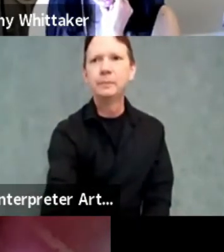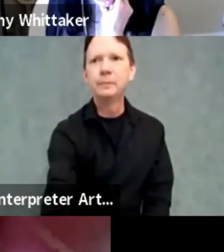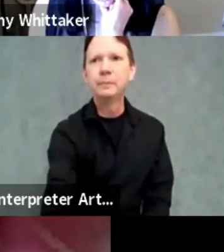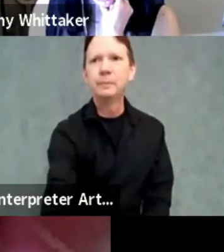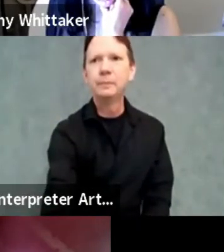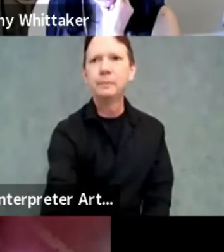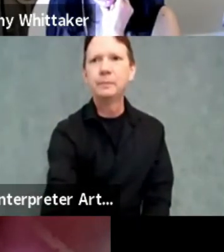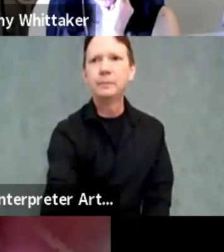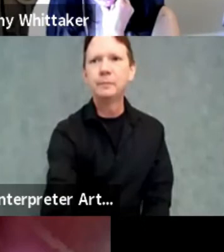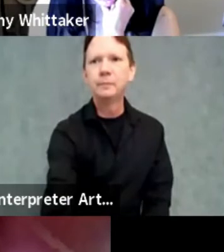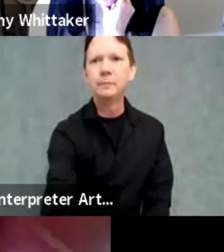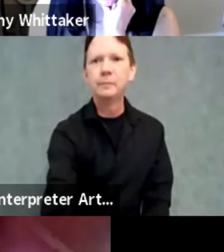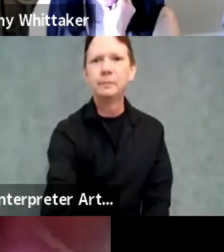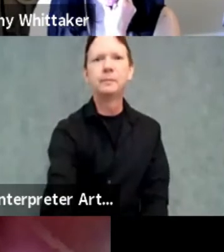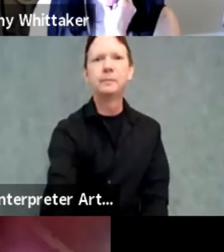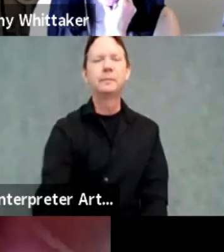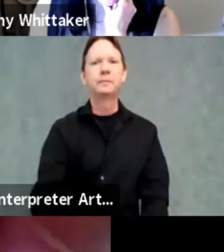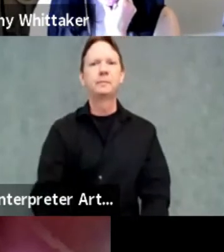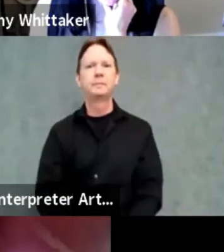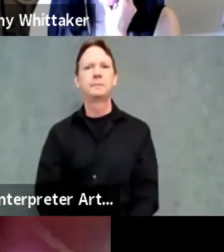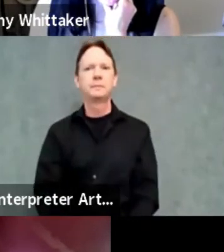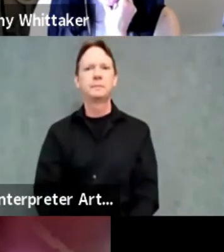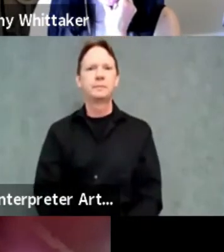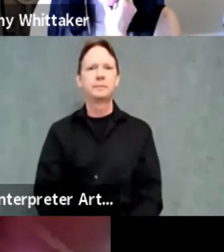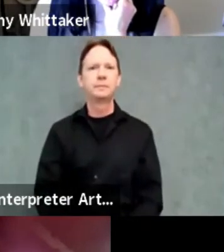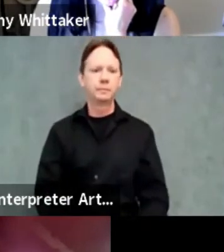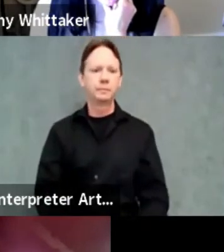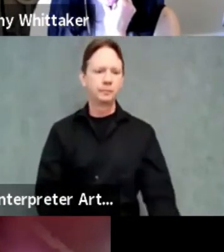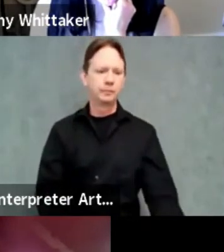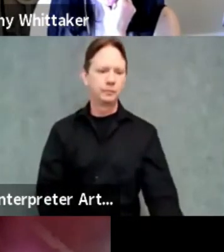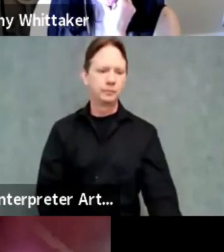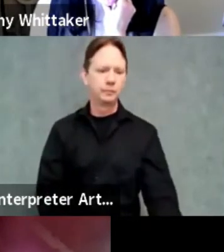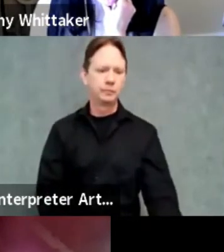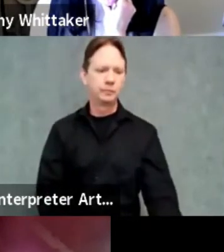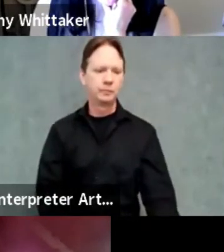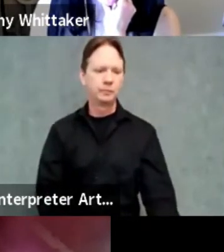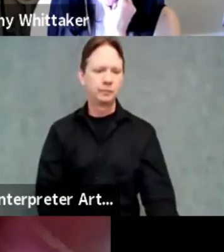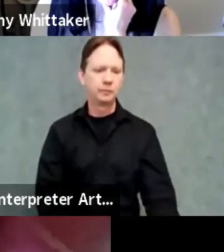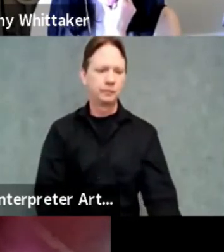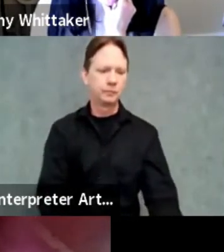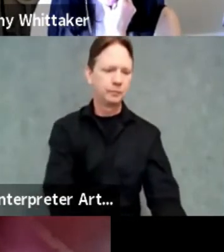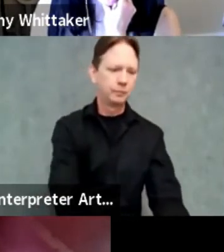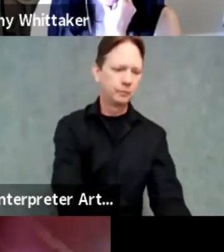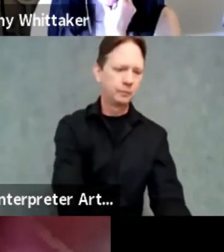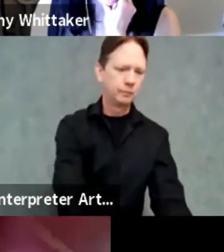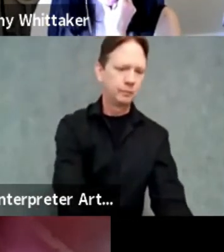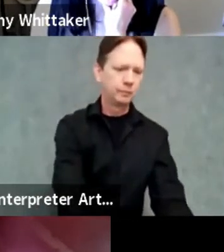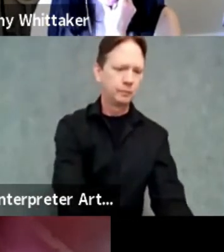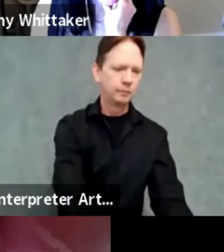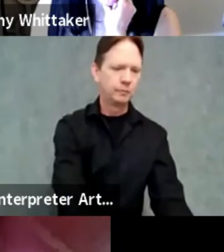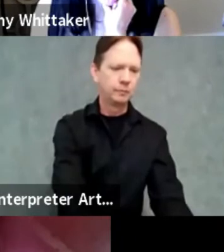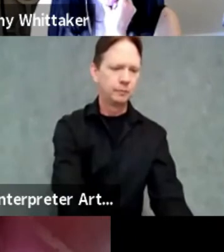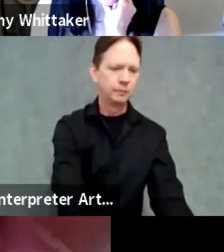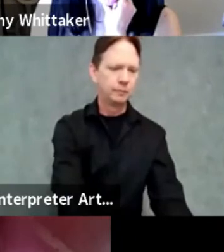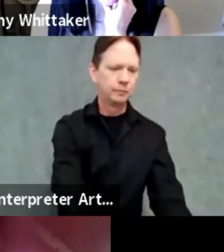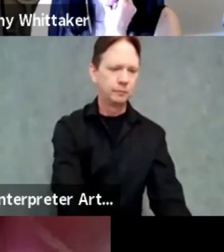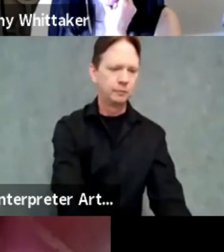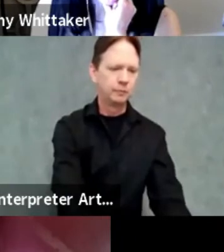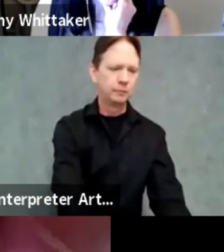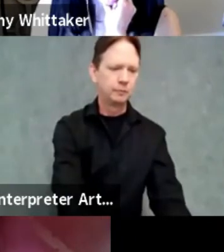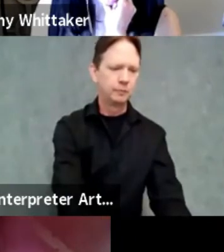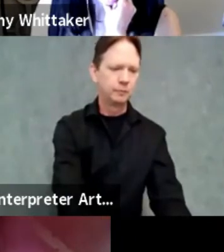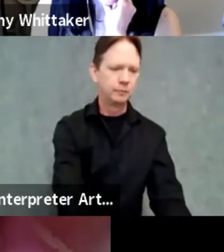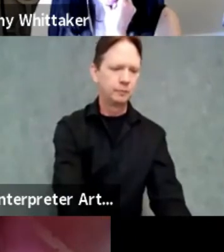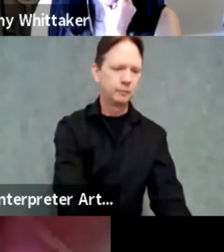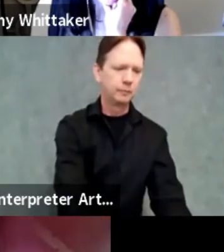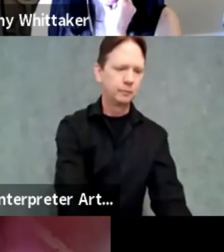Yeah, great. So Nathan, we have another question about secretary duties, whether or not they're outlined in the